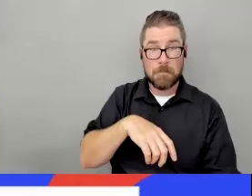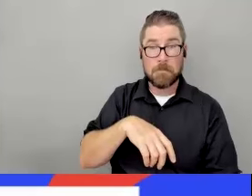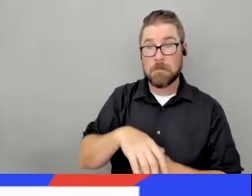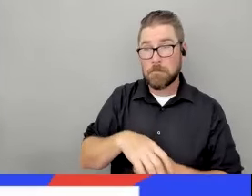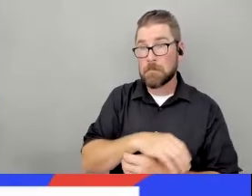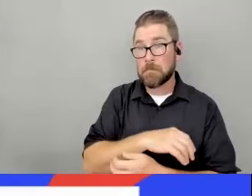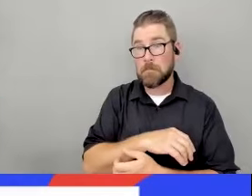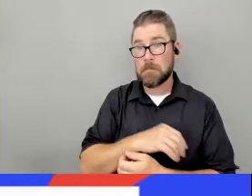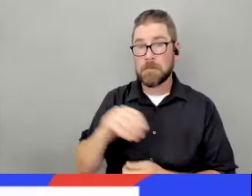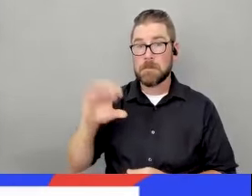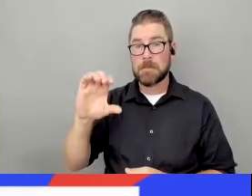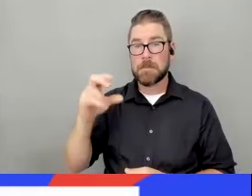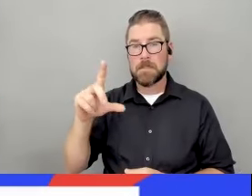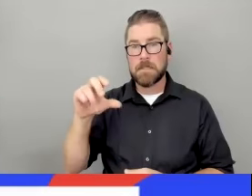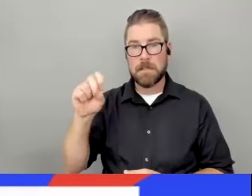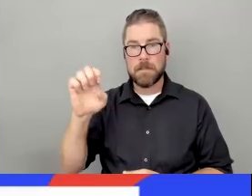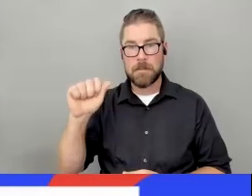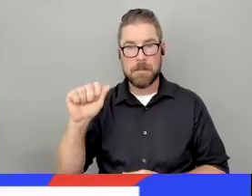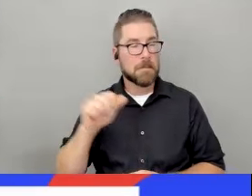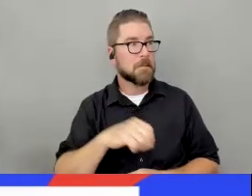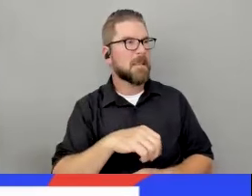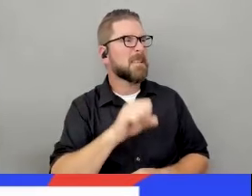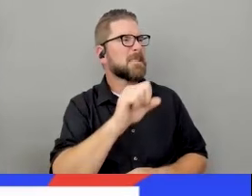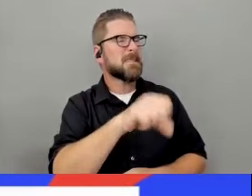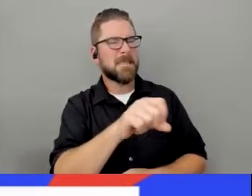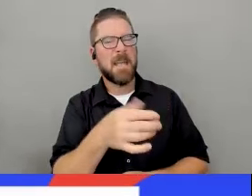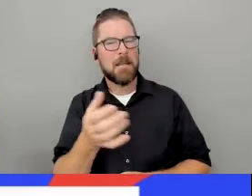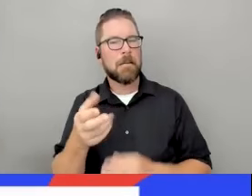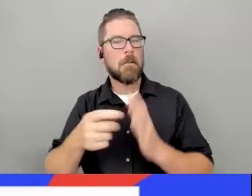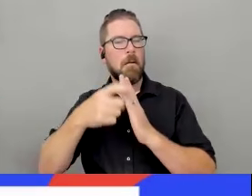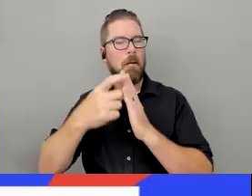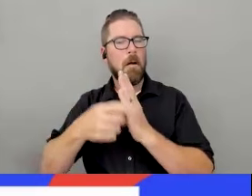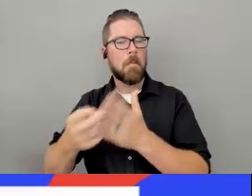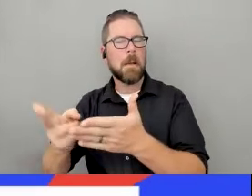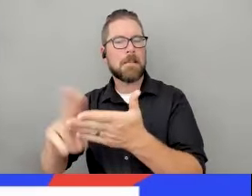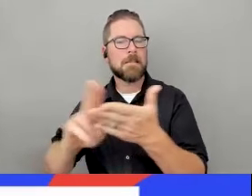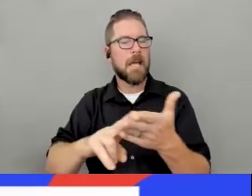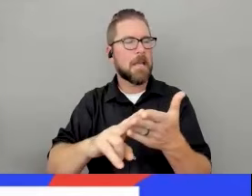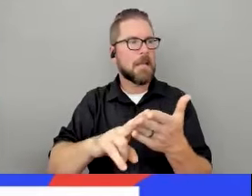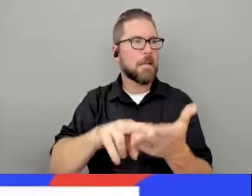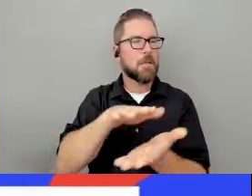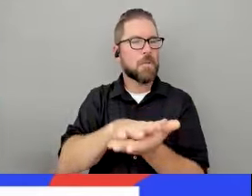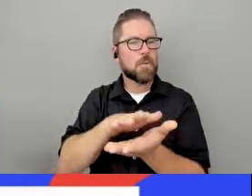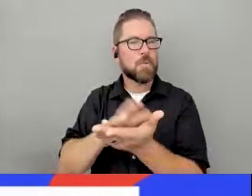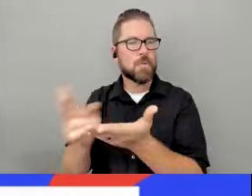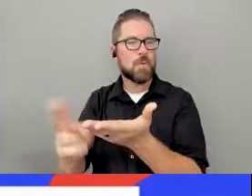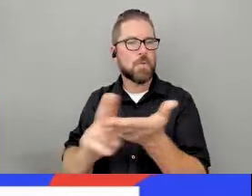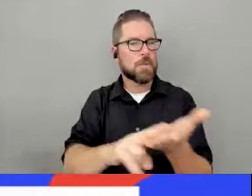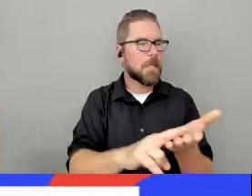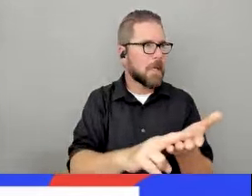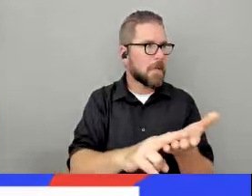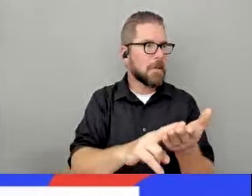there, it's like it automatically signs you in with Yep. the Perfect. credentials that the school has provided for all the faculty to use